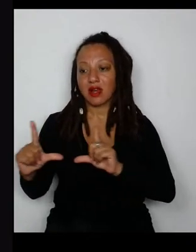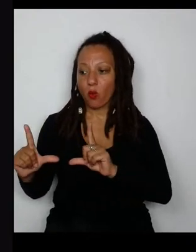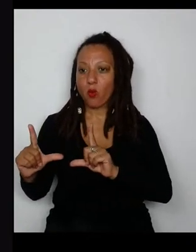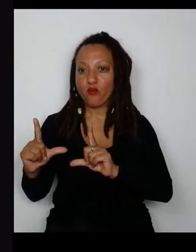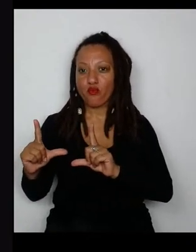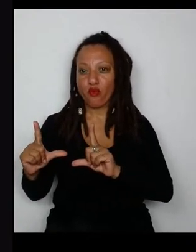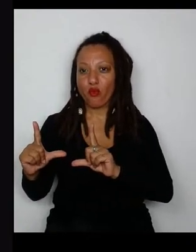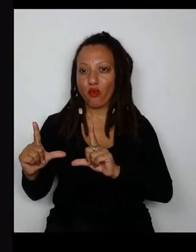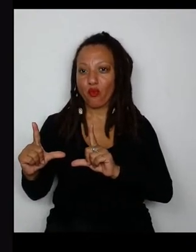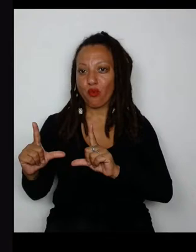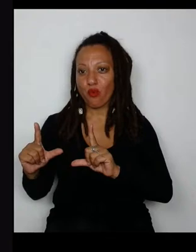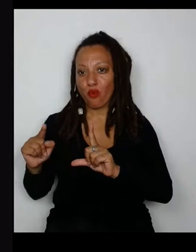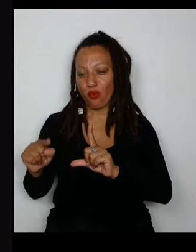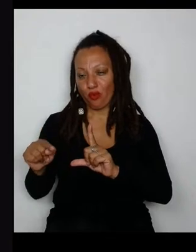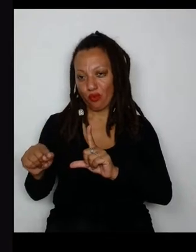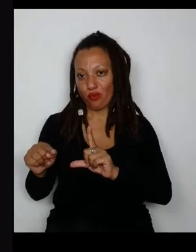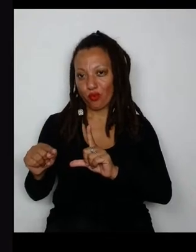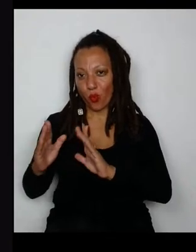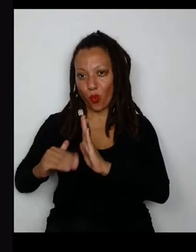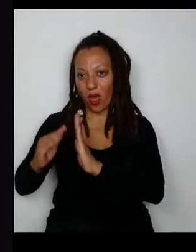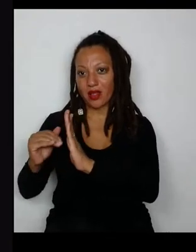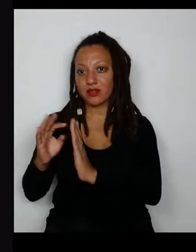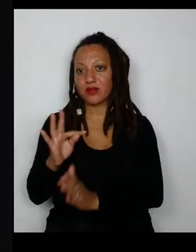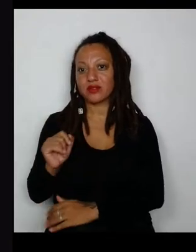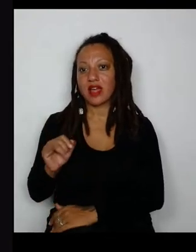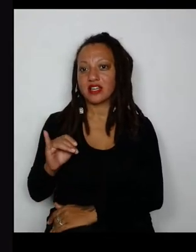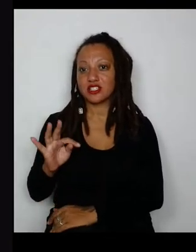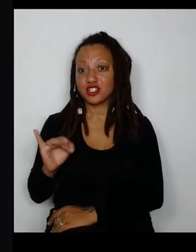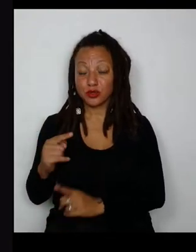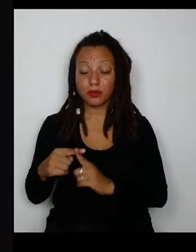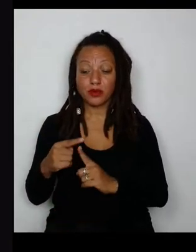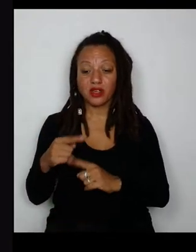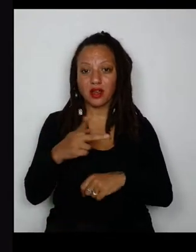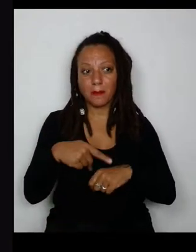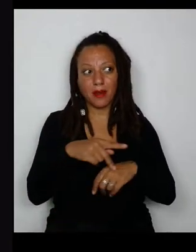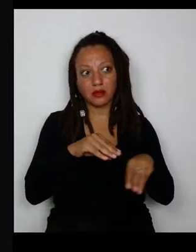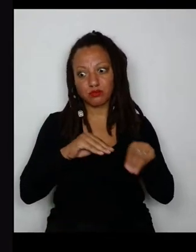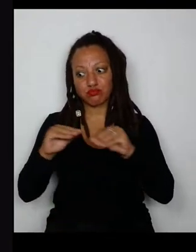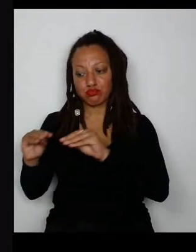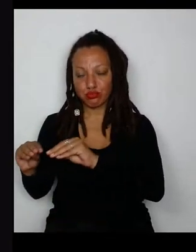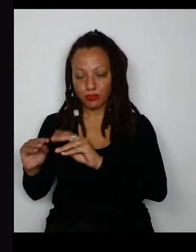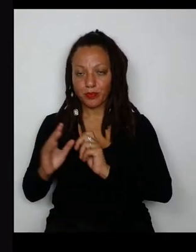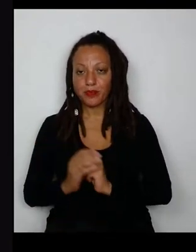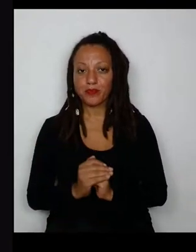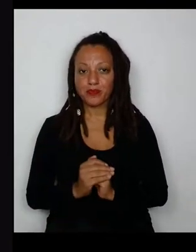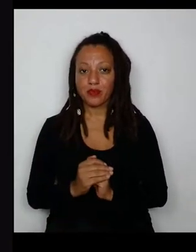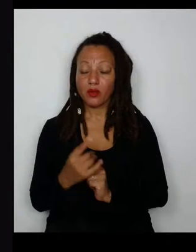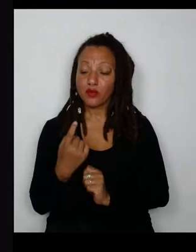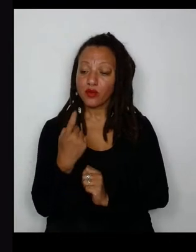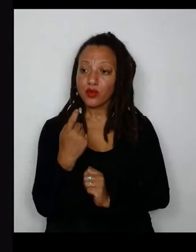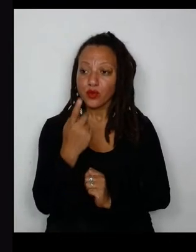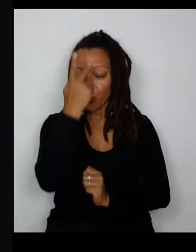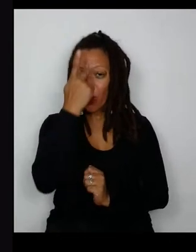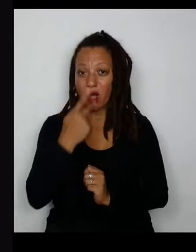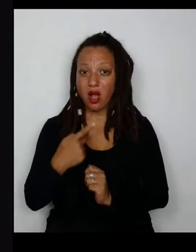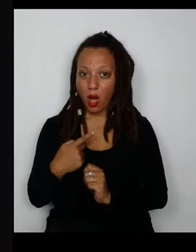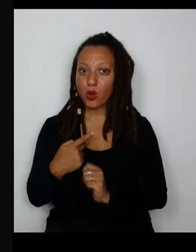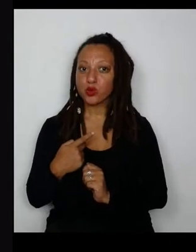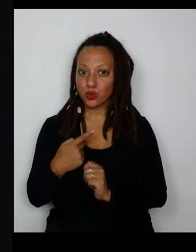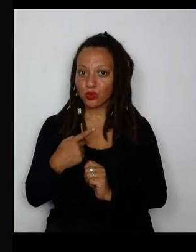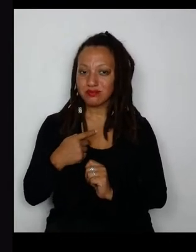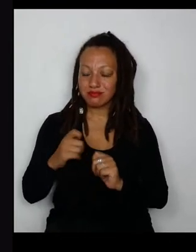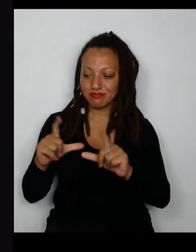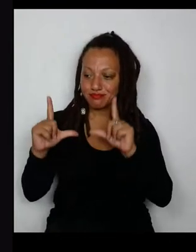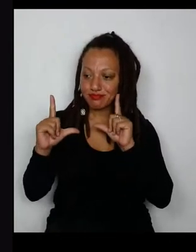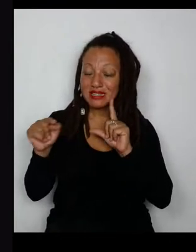had the portrait in tahiti and he was exiled at the time this was the only self-portrait